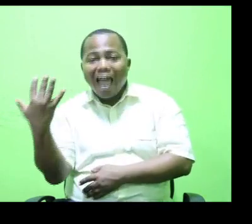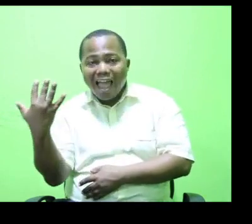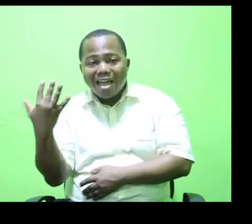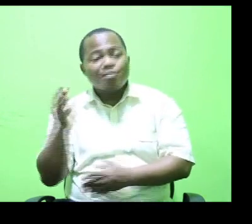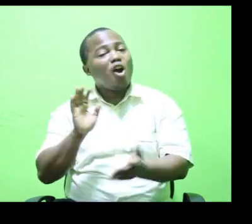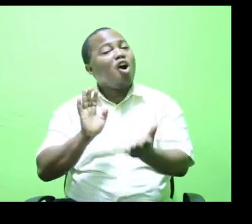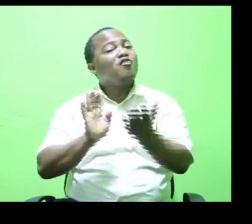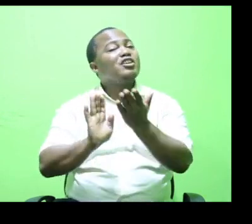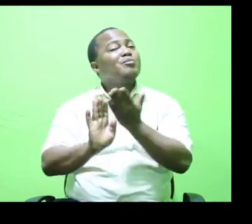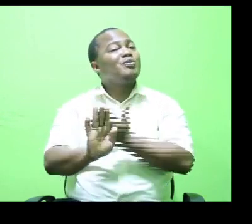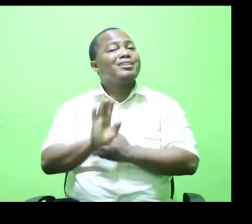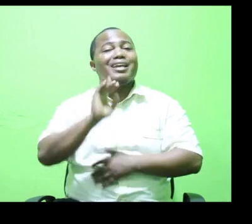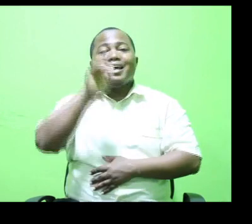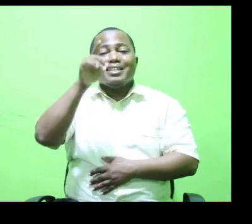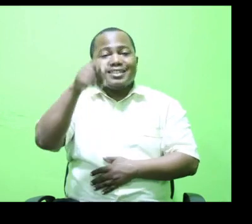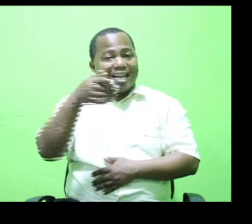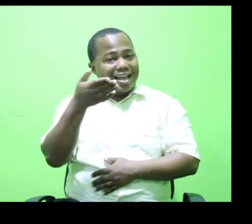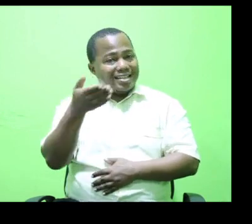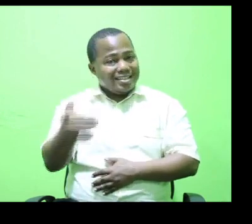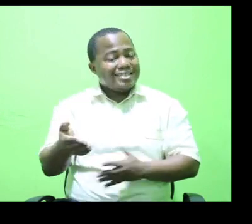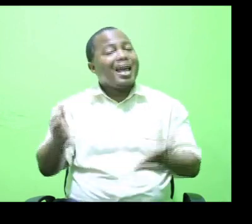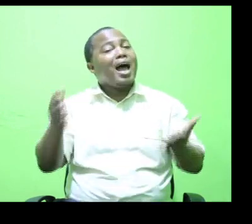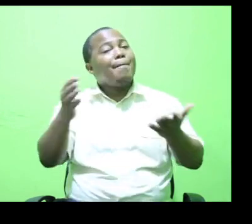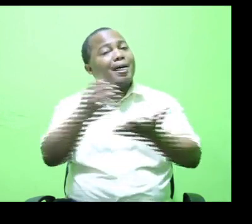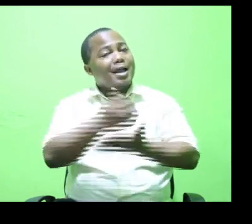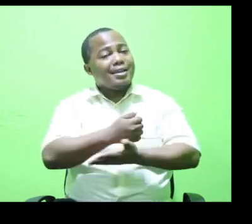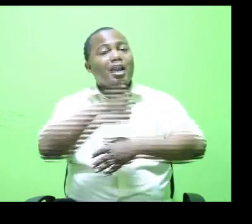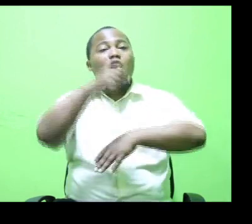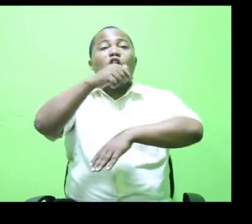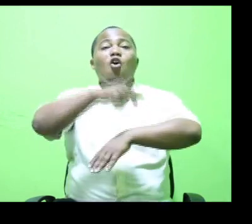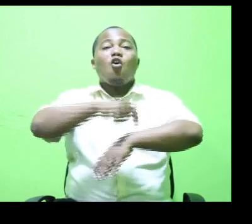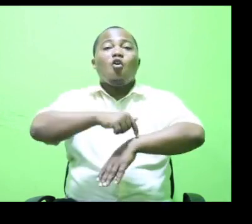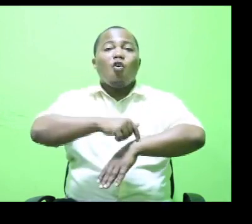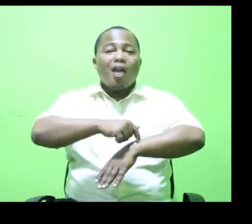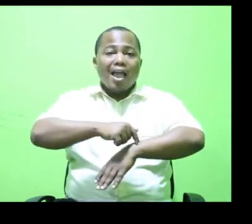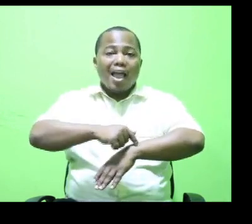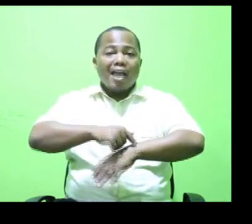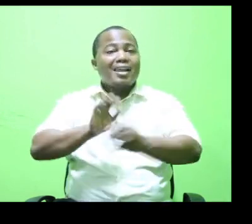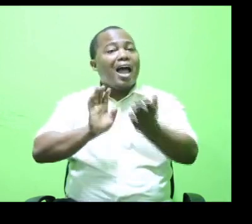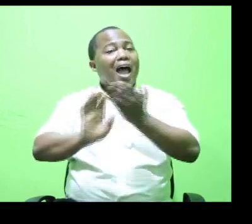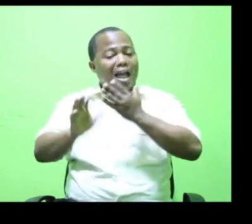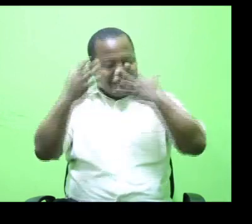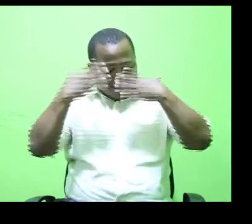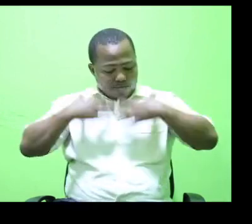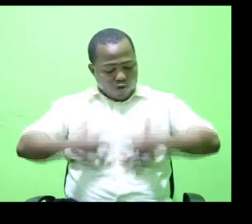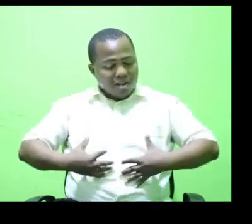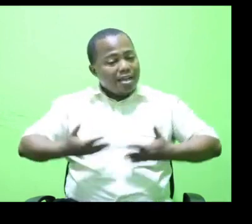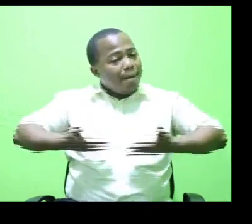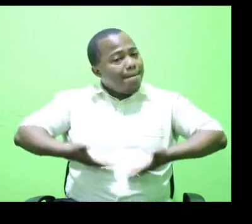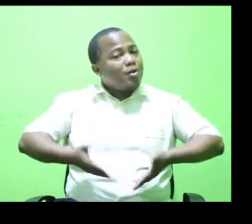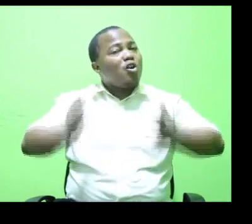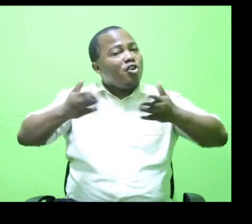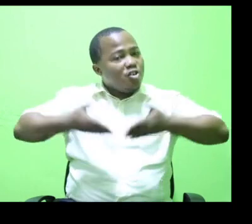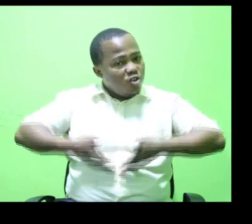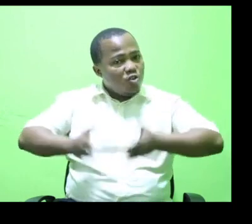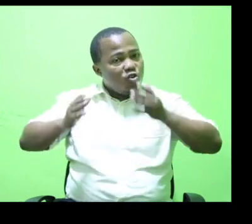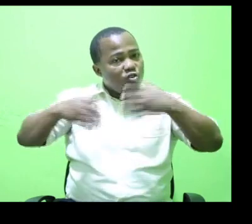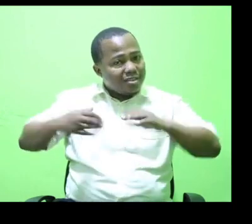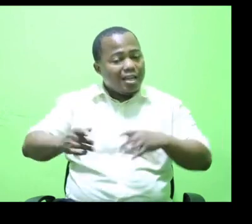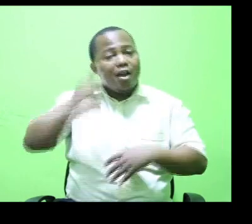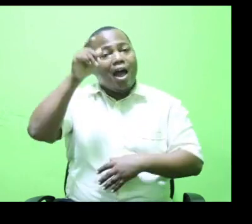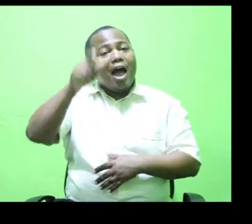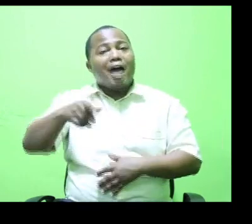of immunity that is acquired when antibodies produced by one